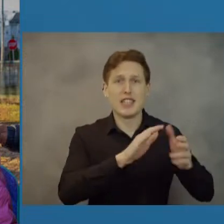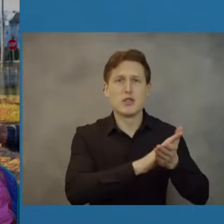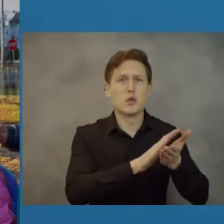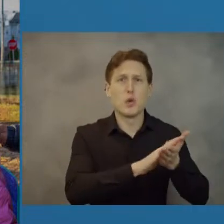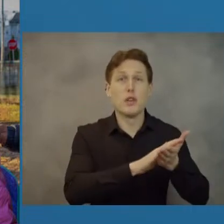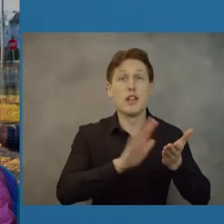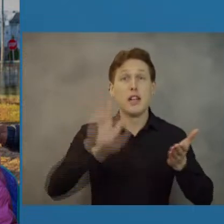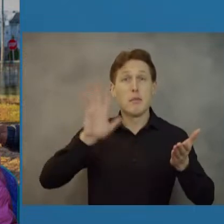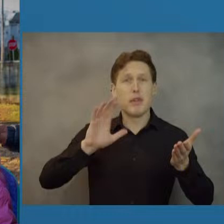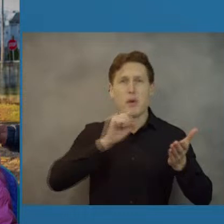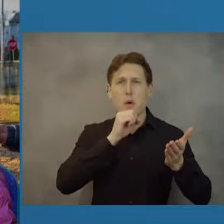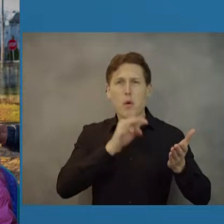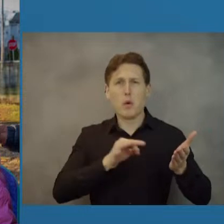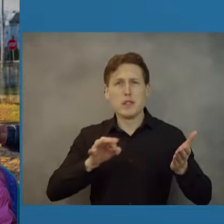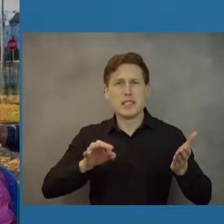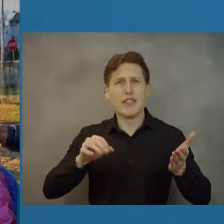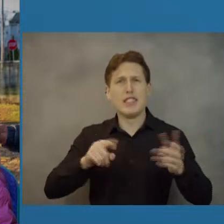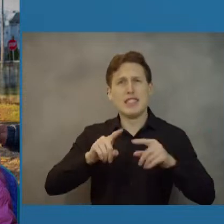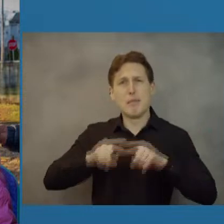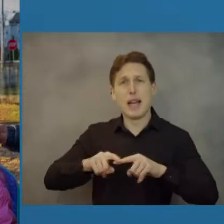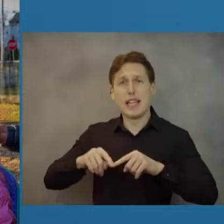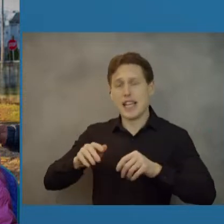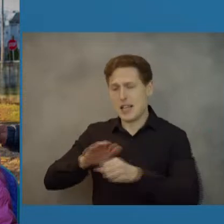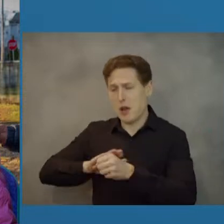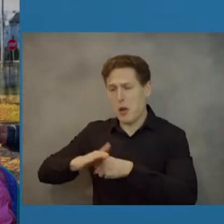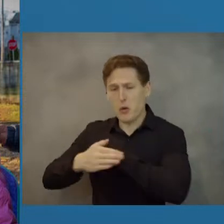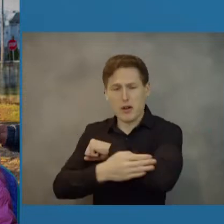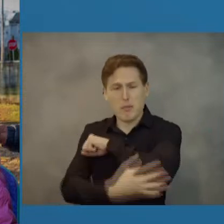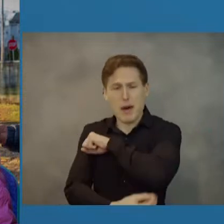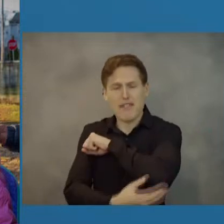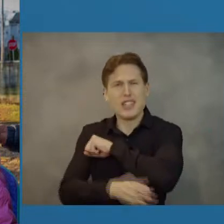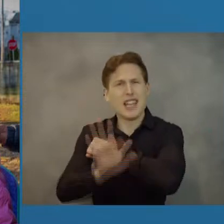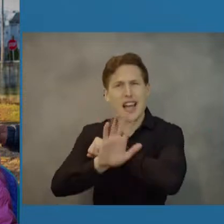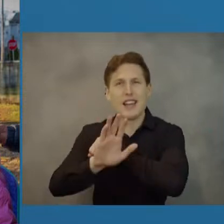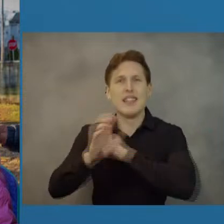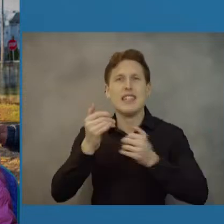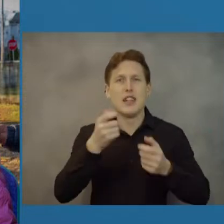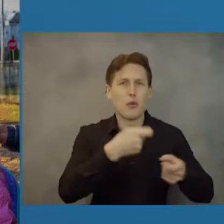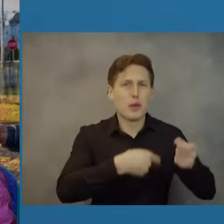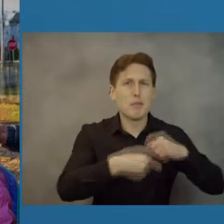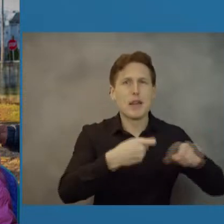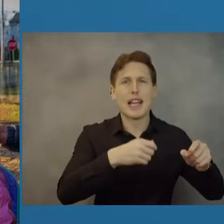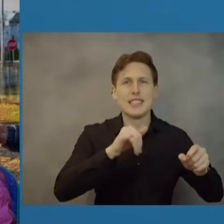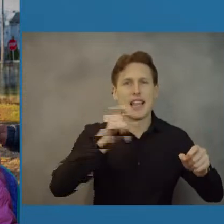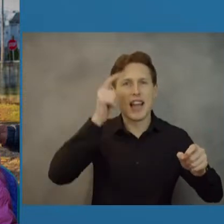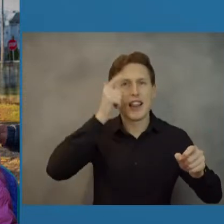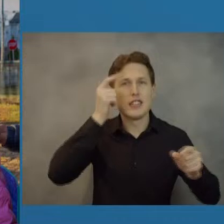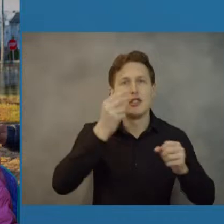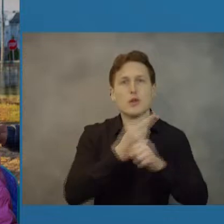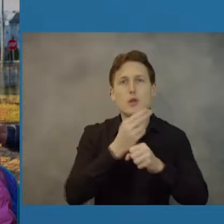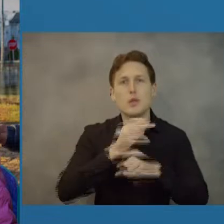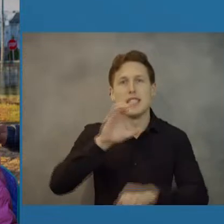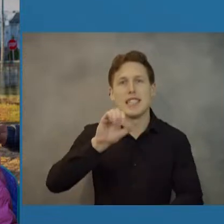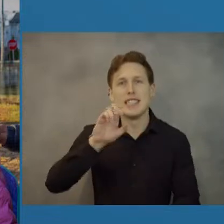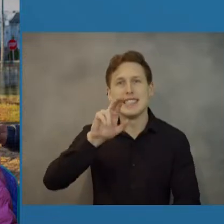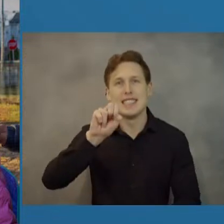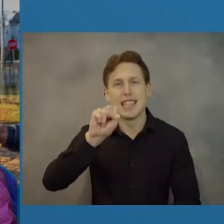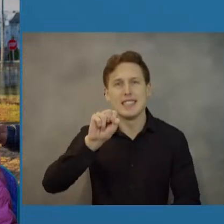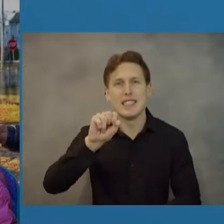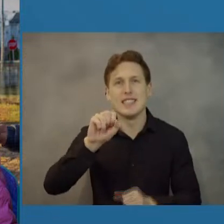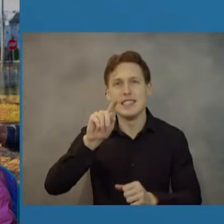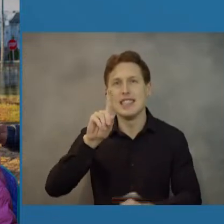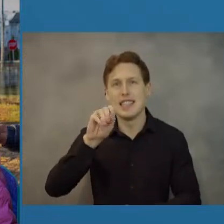current census data to more accurately determine what our student needs are. And this will ensure state dollars reach the students who really need